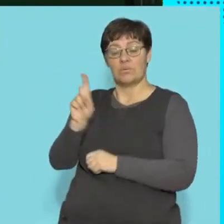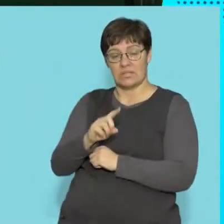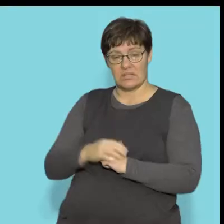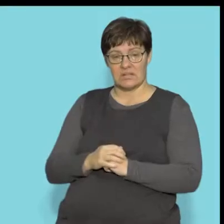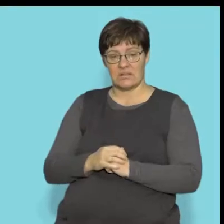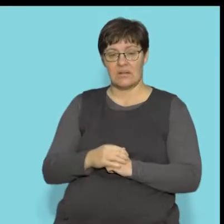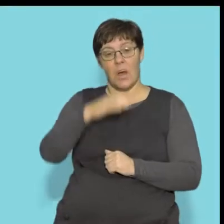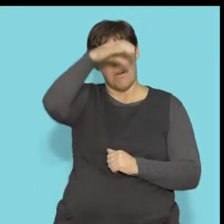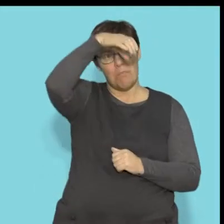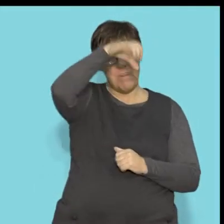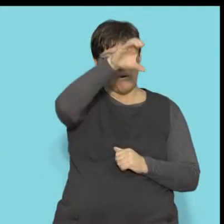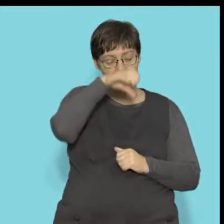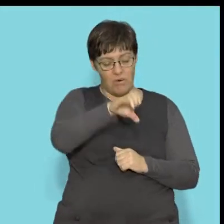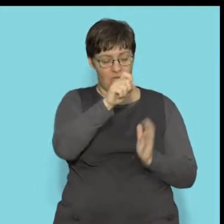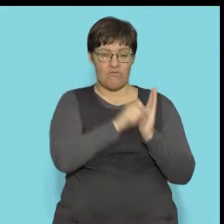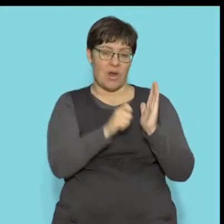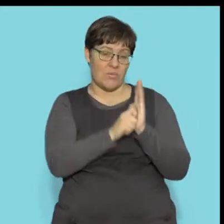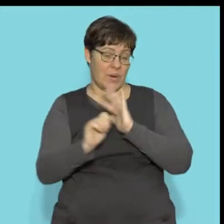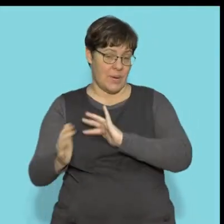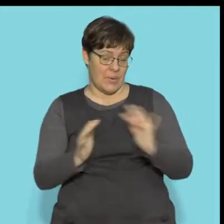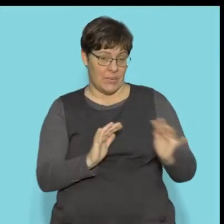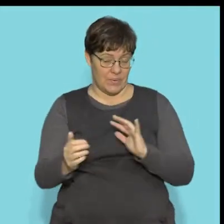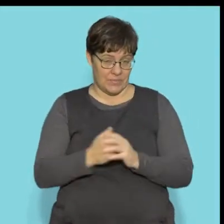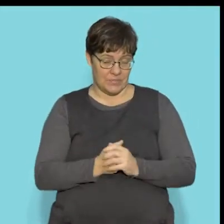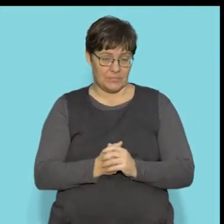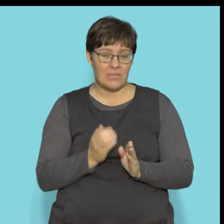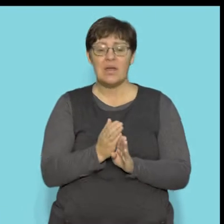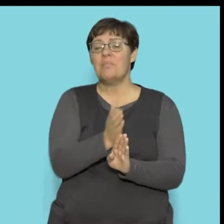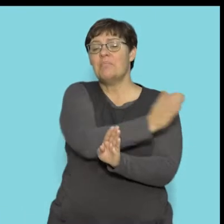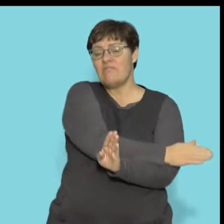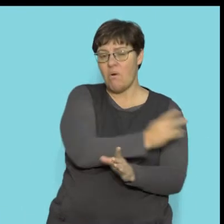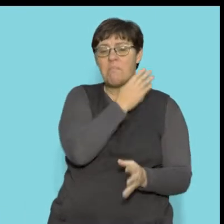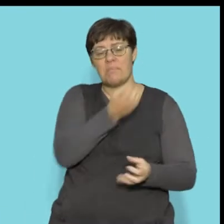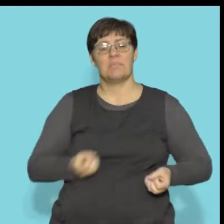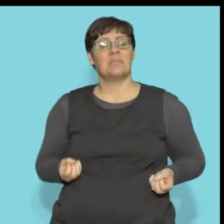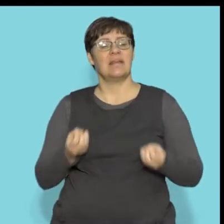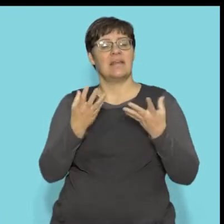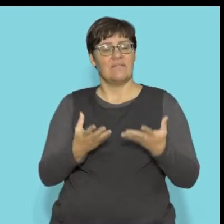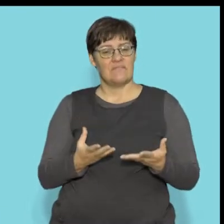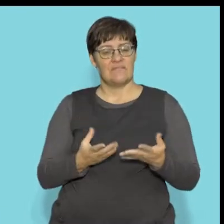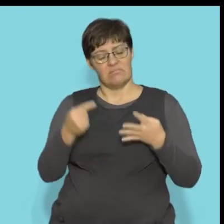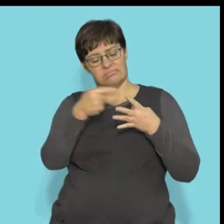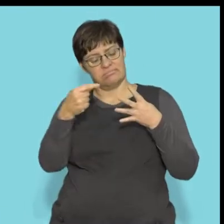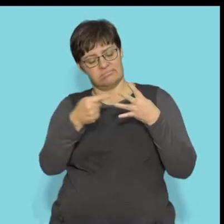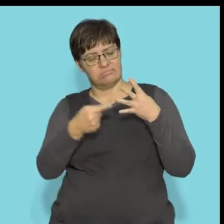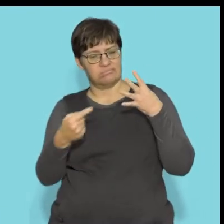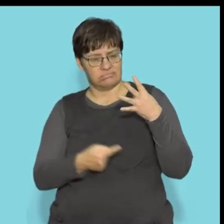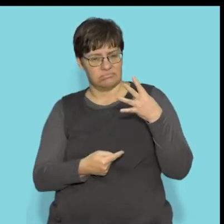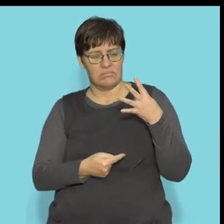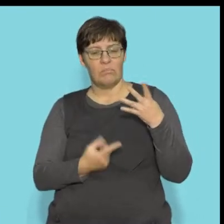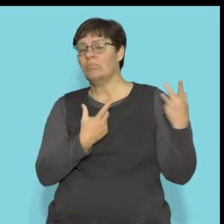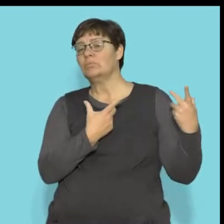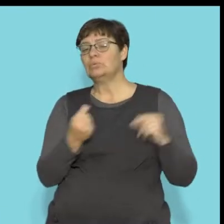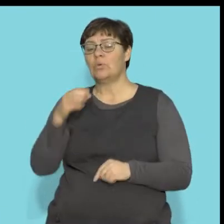on paragraph writing. In our last lesson, I gave you all the tips on how